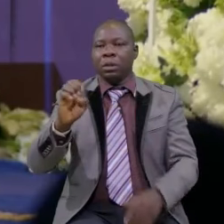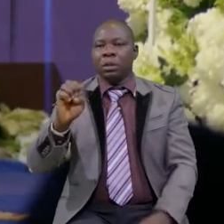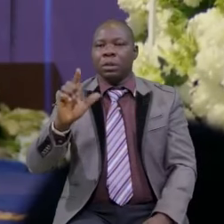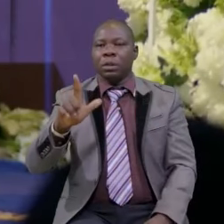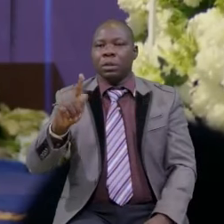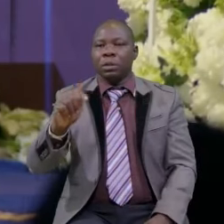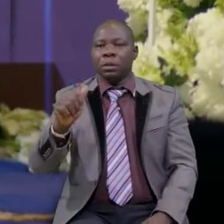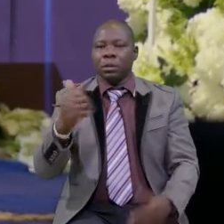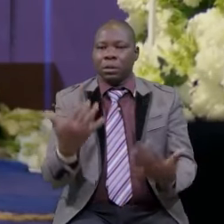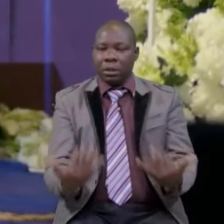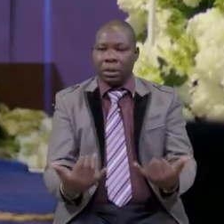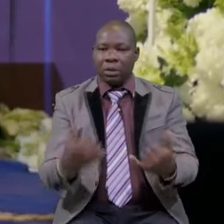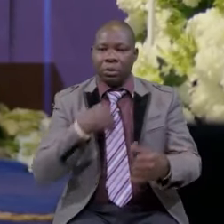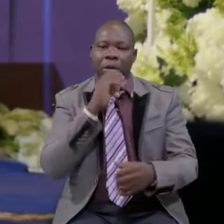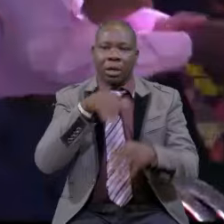Delta.